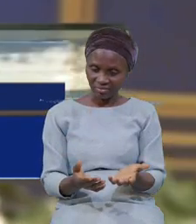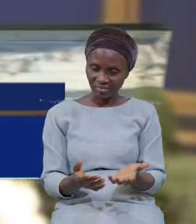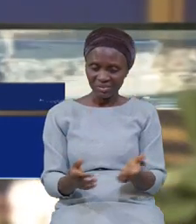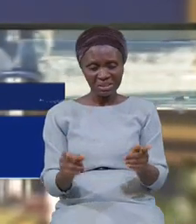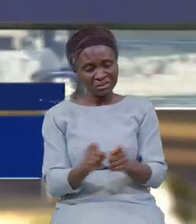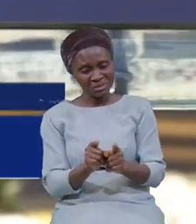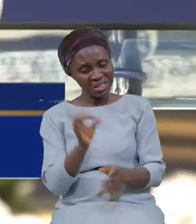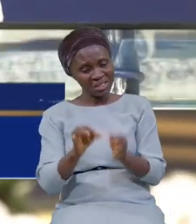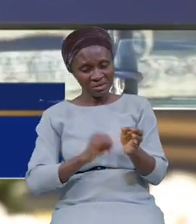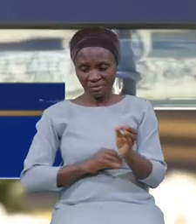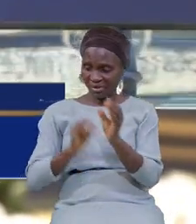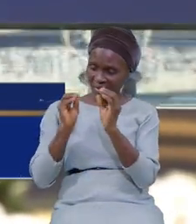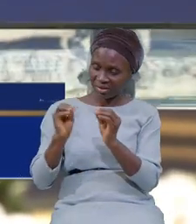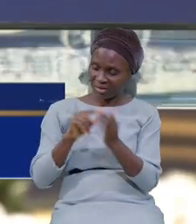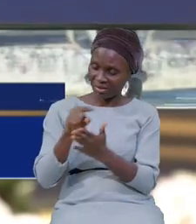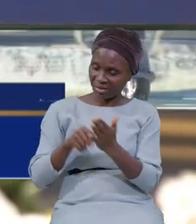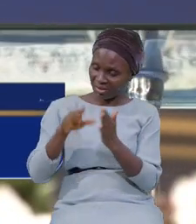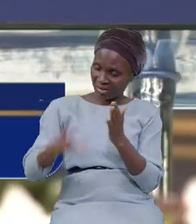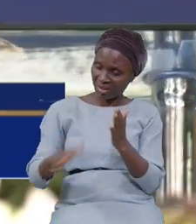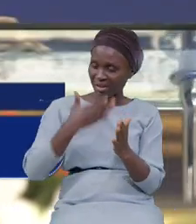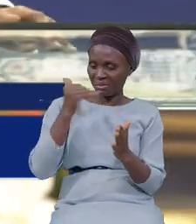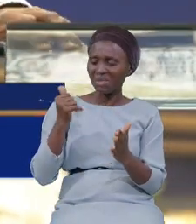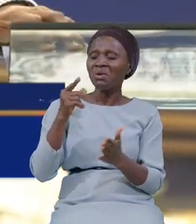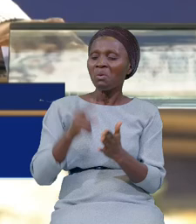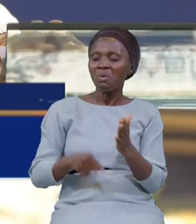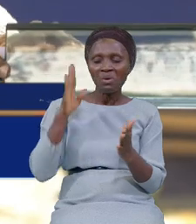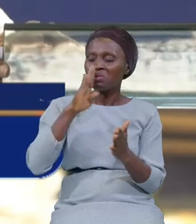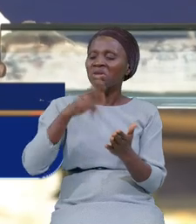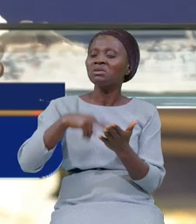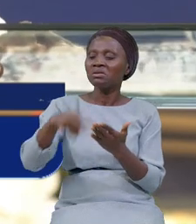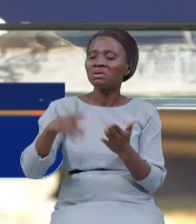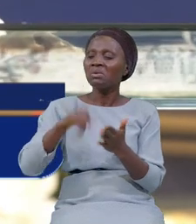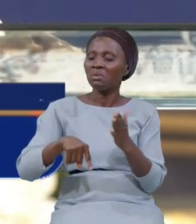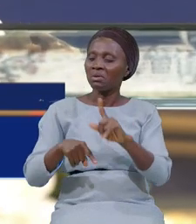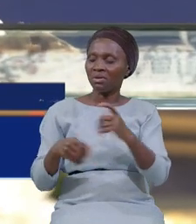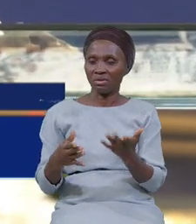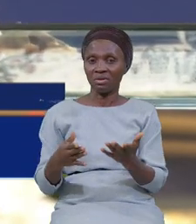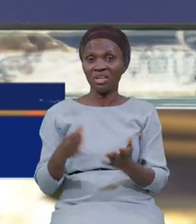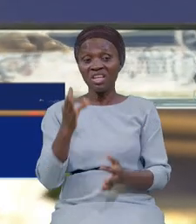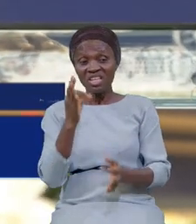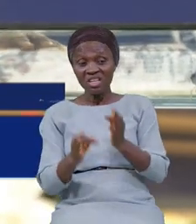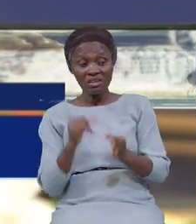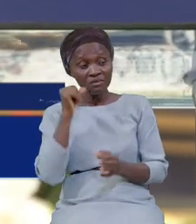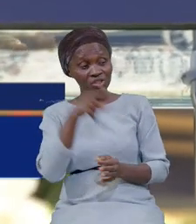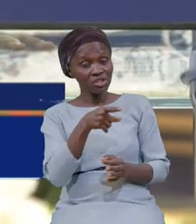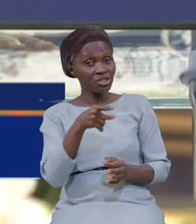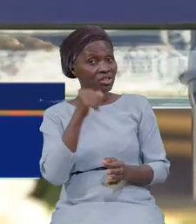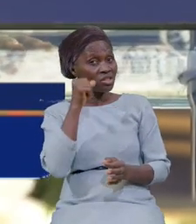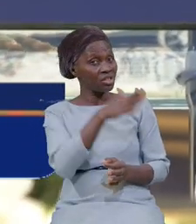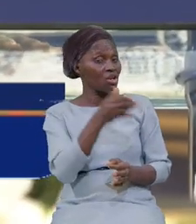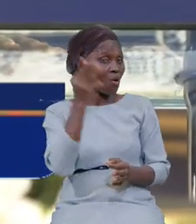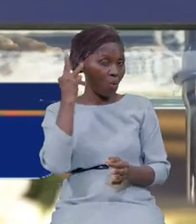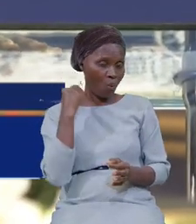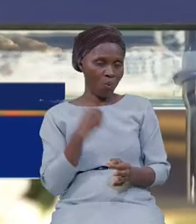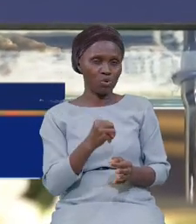I could, what's going to be the outcome? She was optimistic. There are people who go